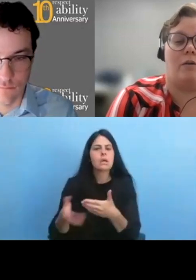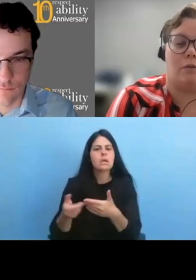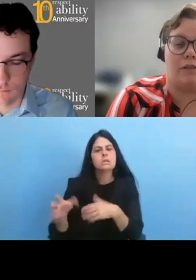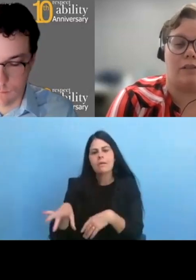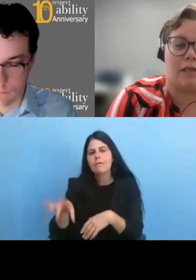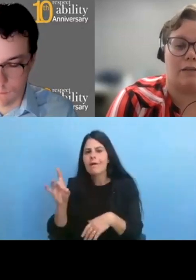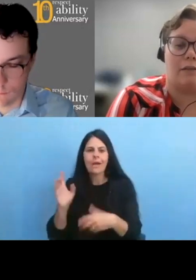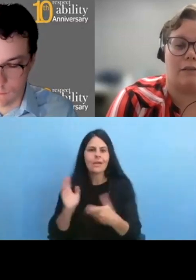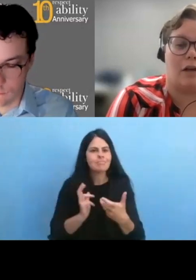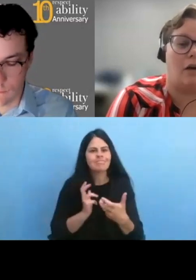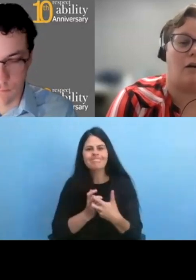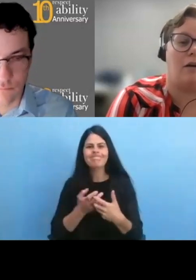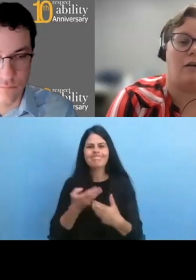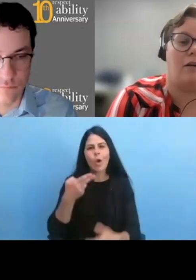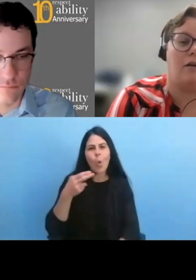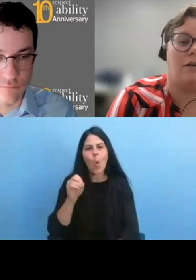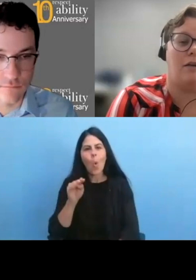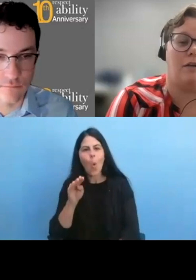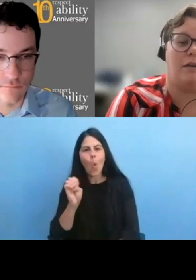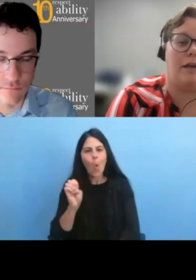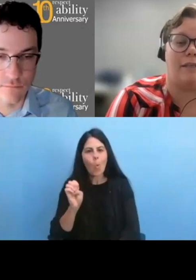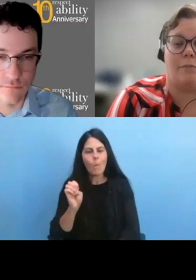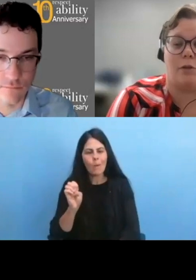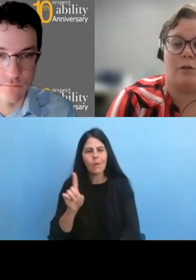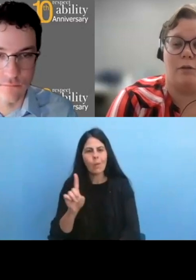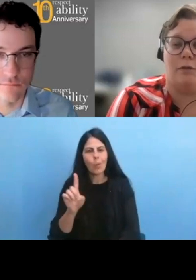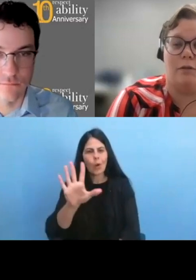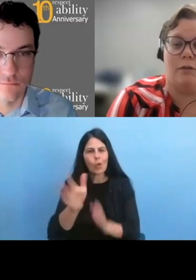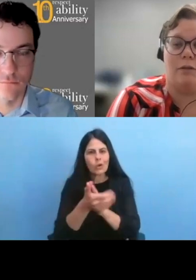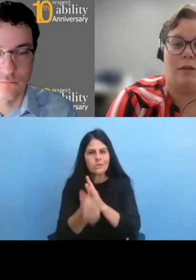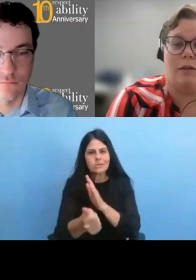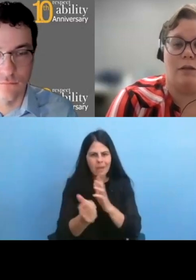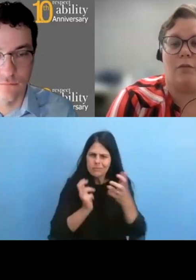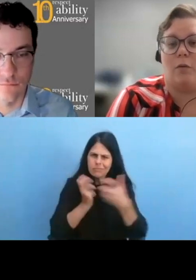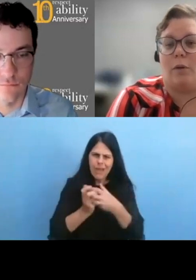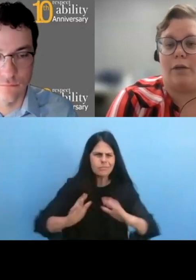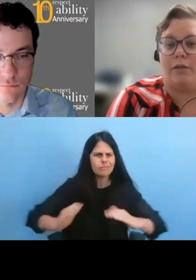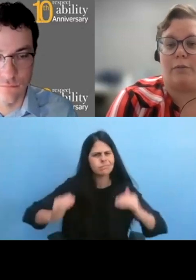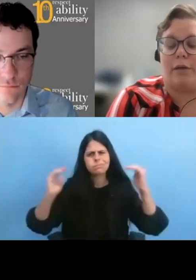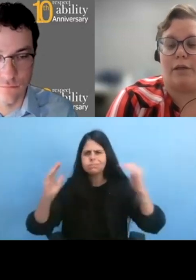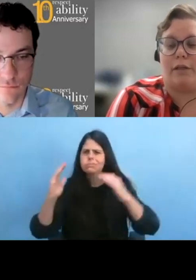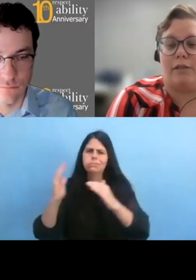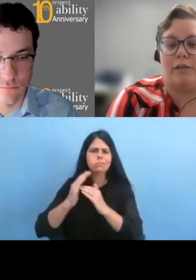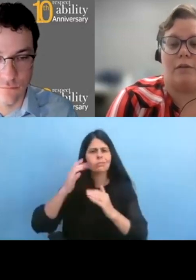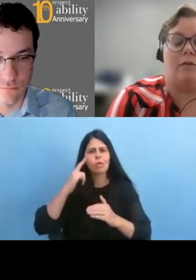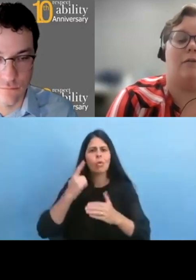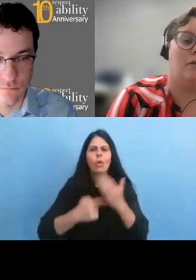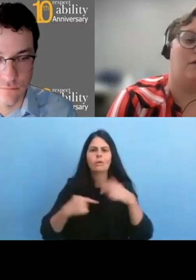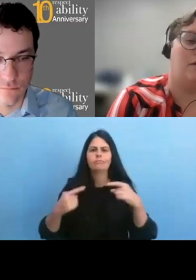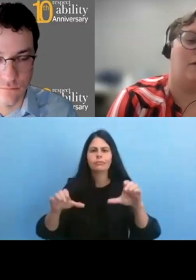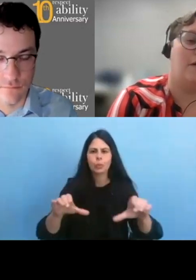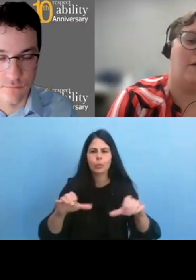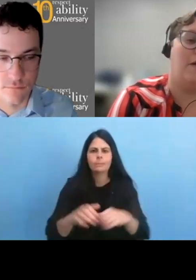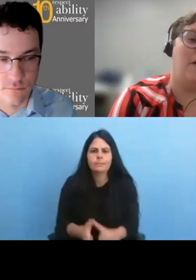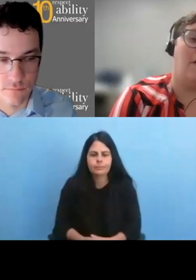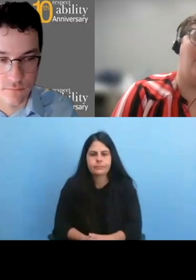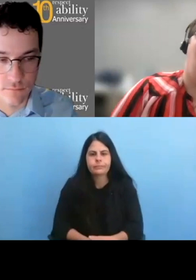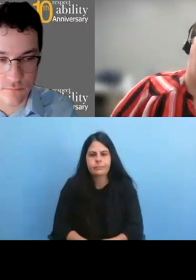where your skills are exceptional for what you're doing. So